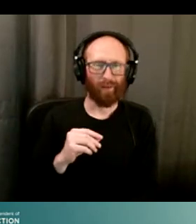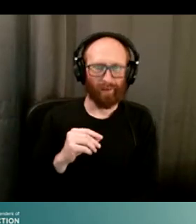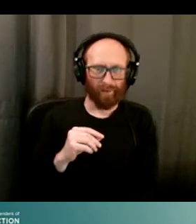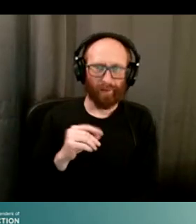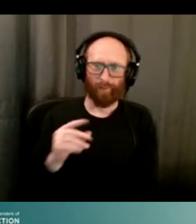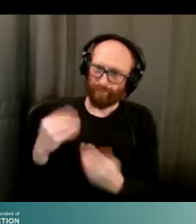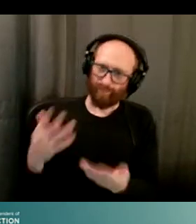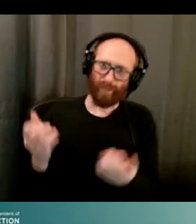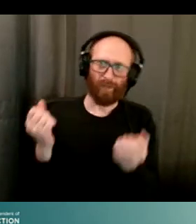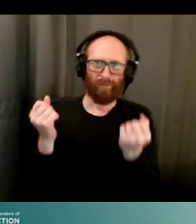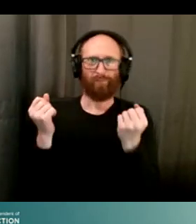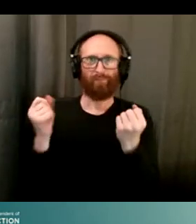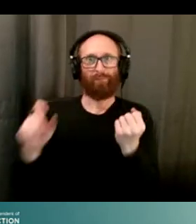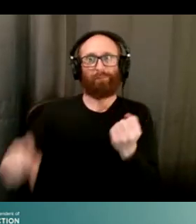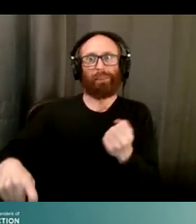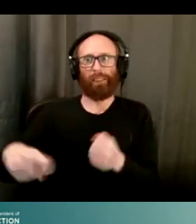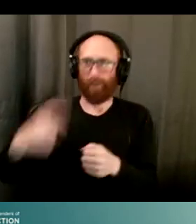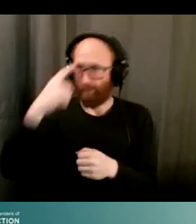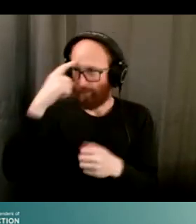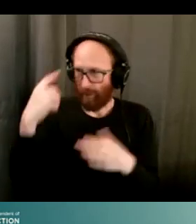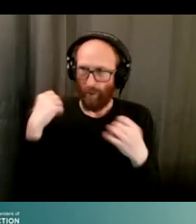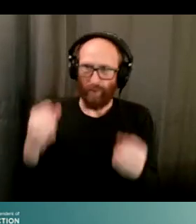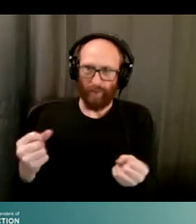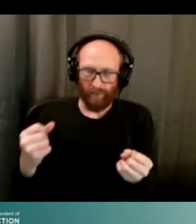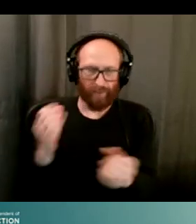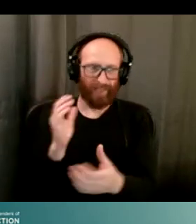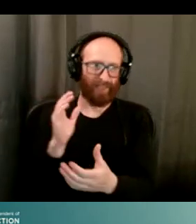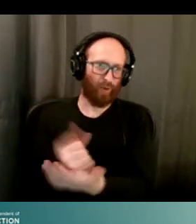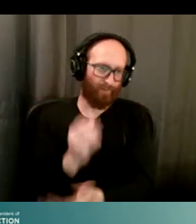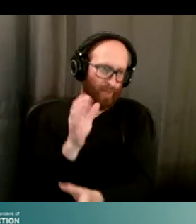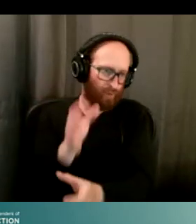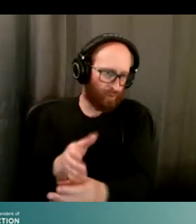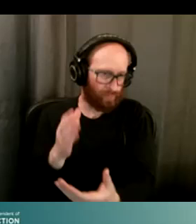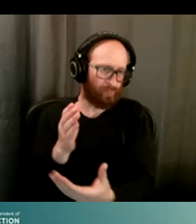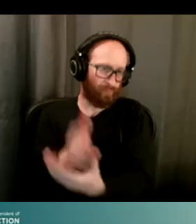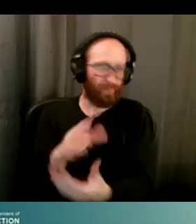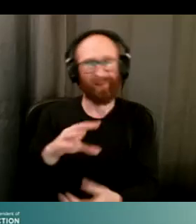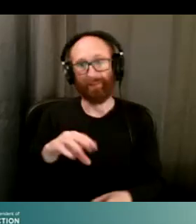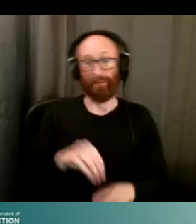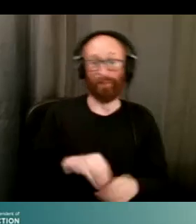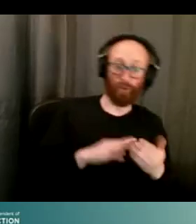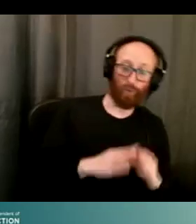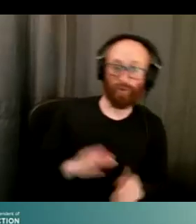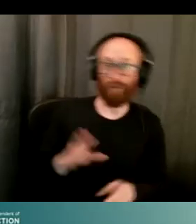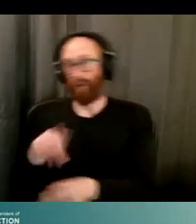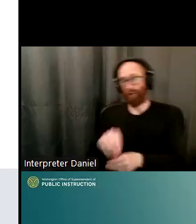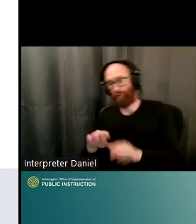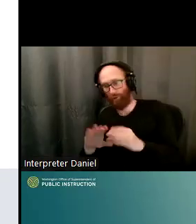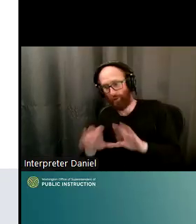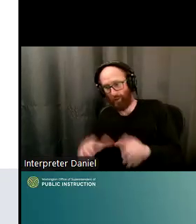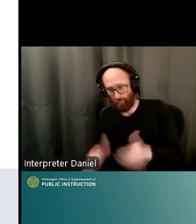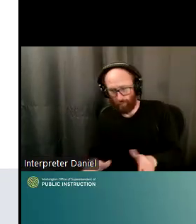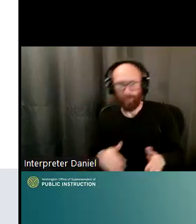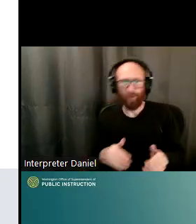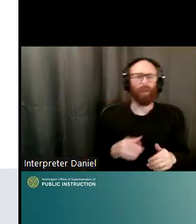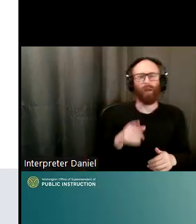mental health intervention, whether that's been in the community or the classroom. She does bring a lot of passion to